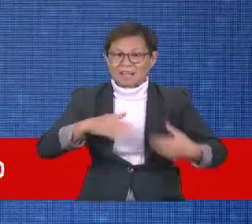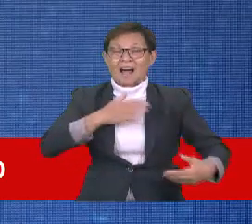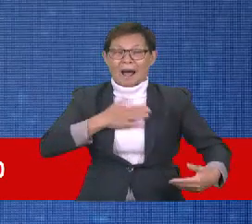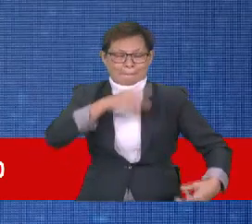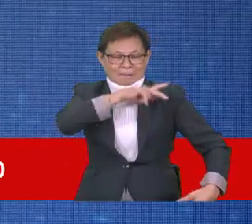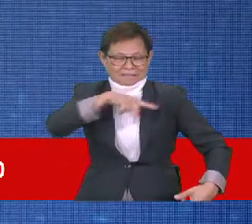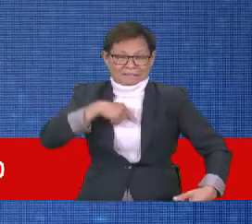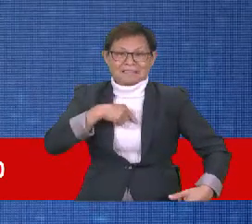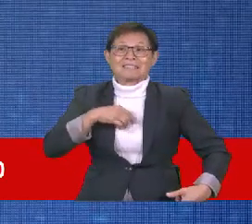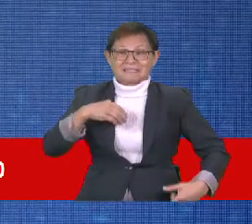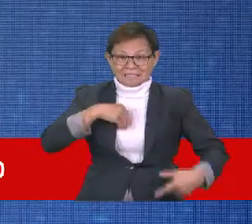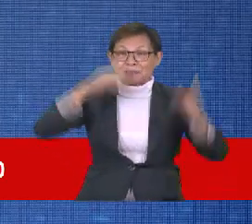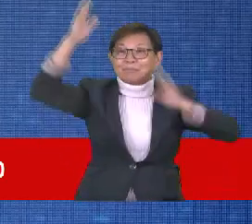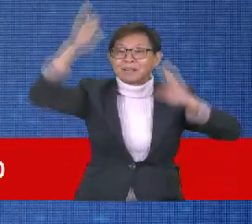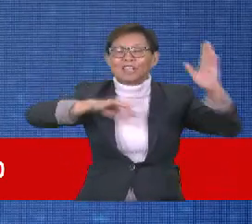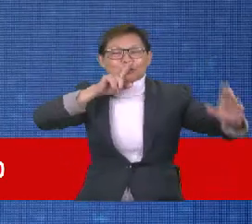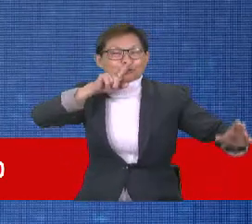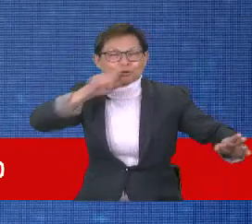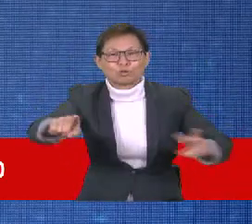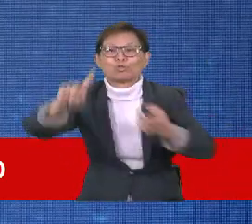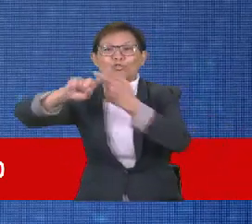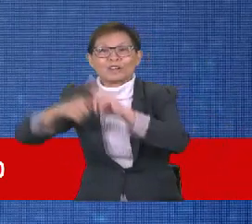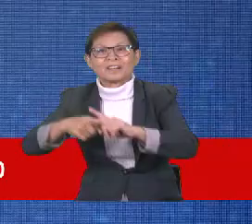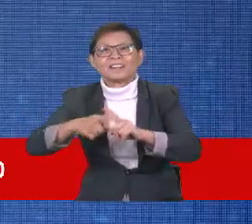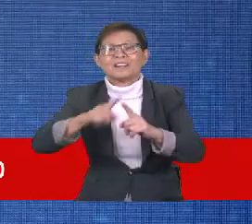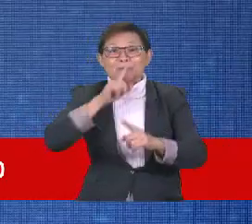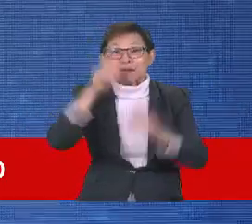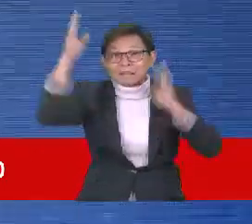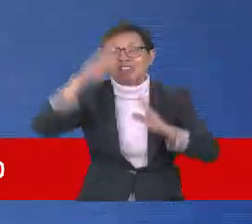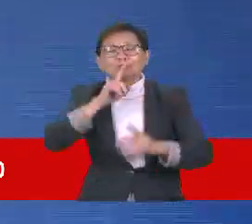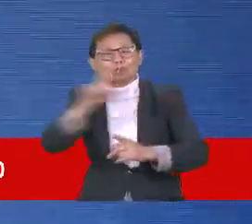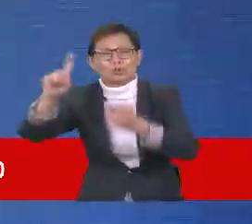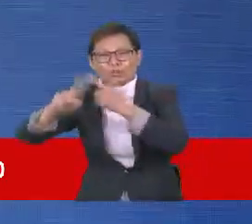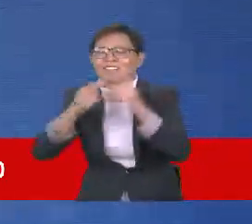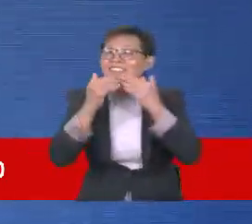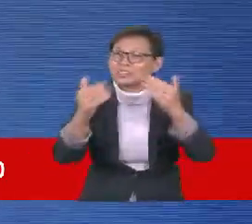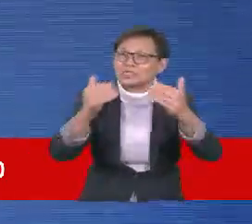personally in Malaysia, a true friend. Thank you very much.